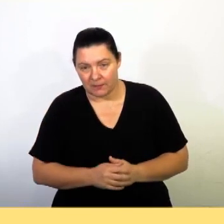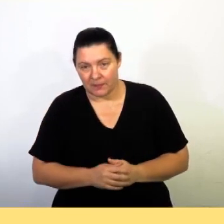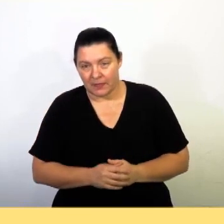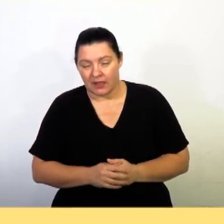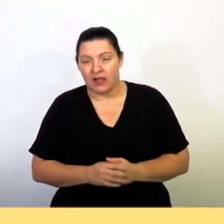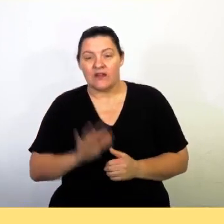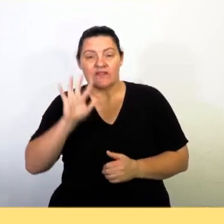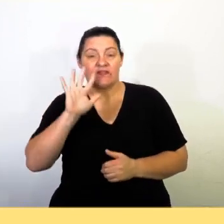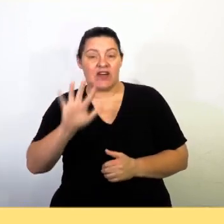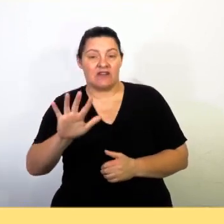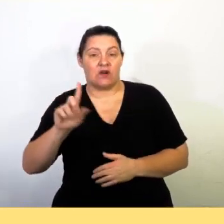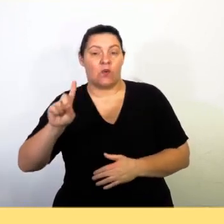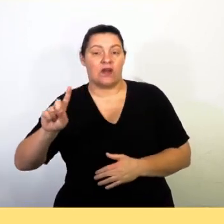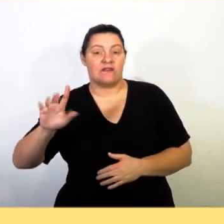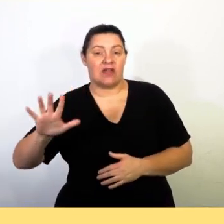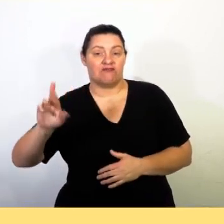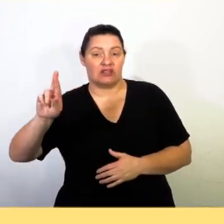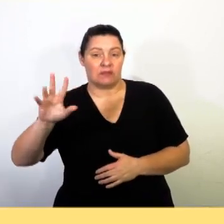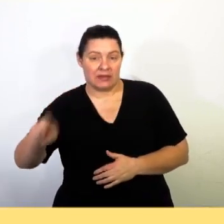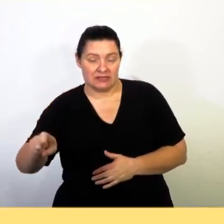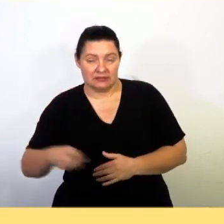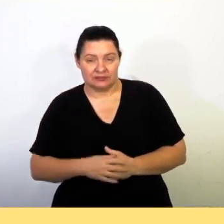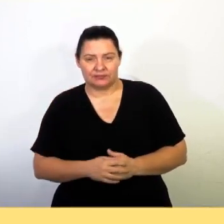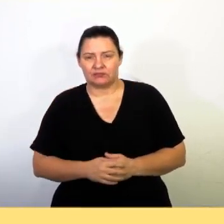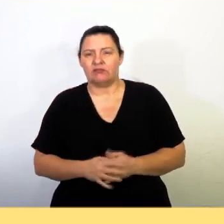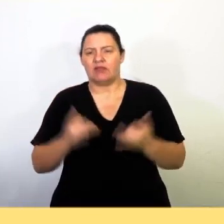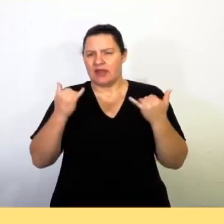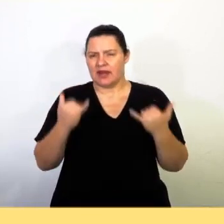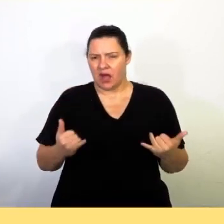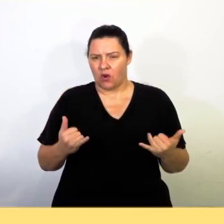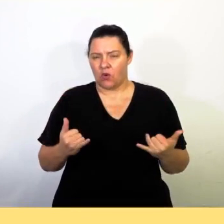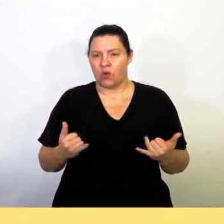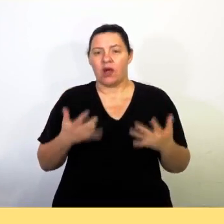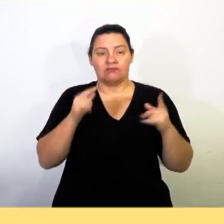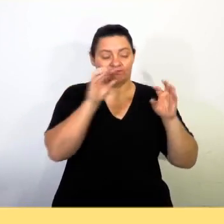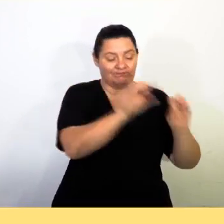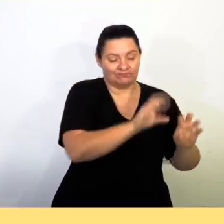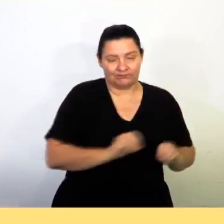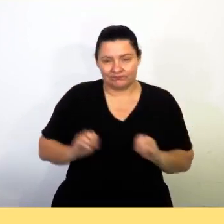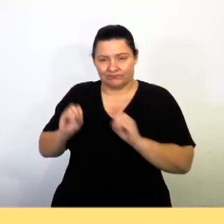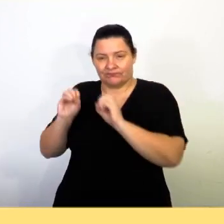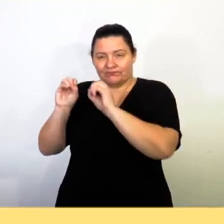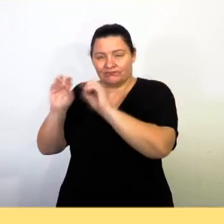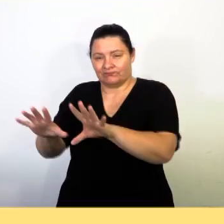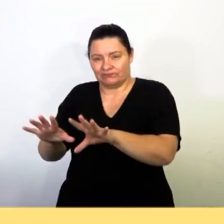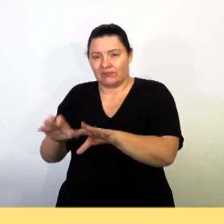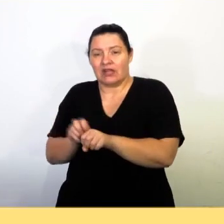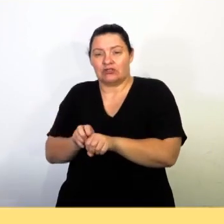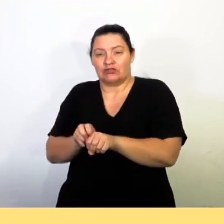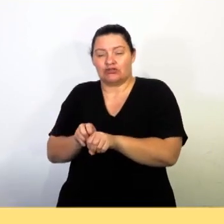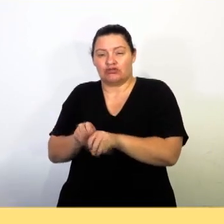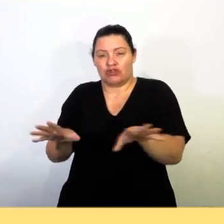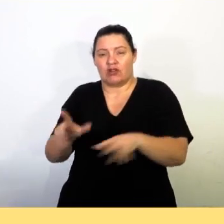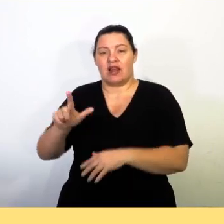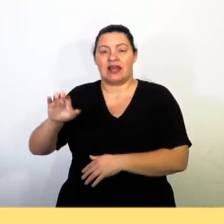515. All right, you should be having 515. Now let's quickly go, and we're going to post these amounts